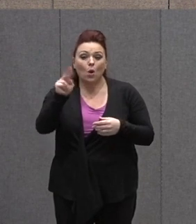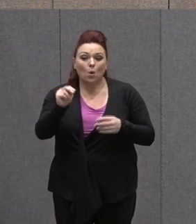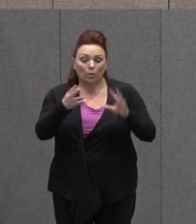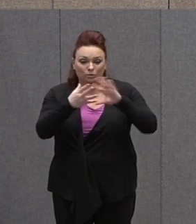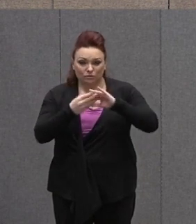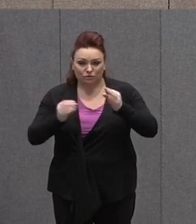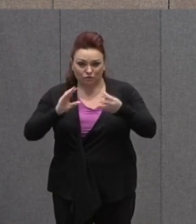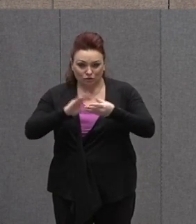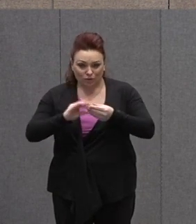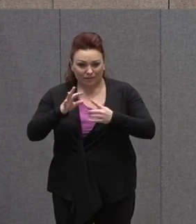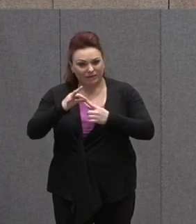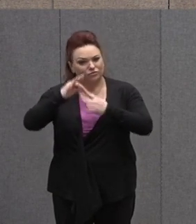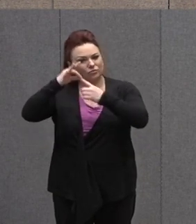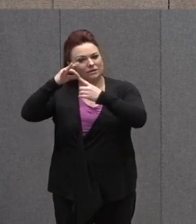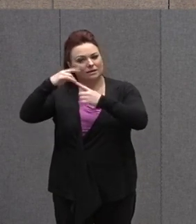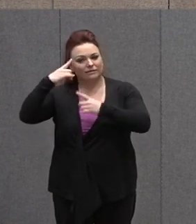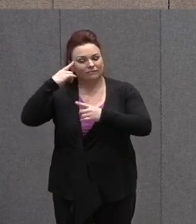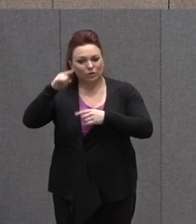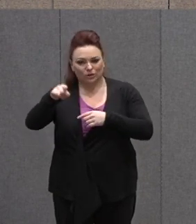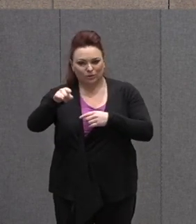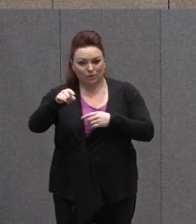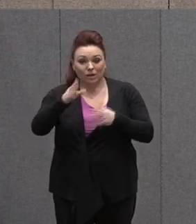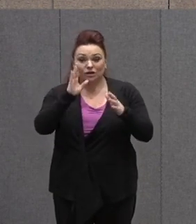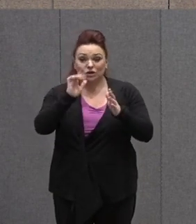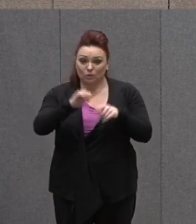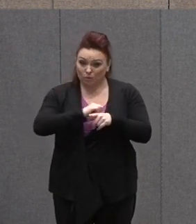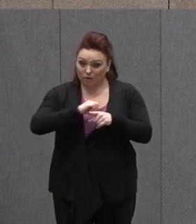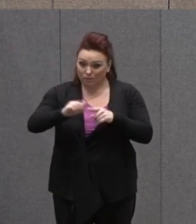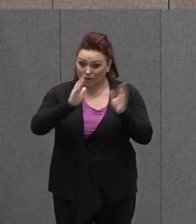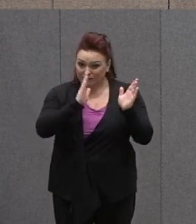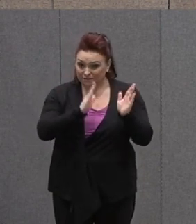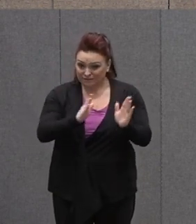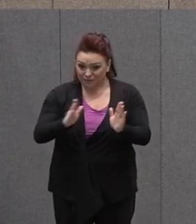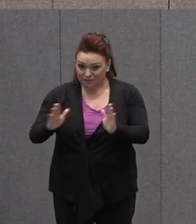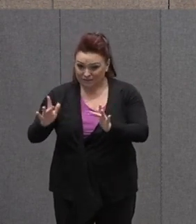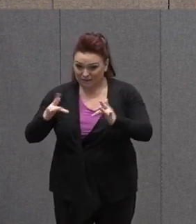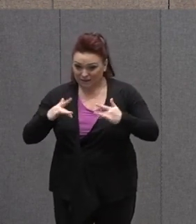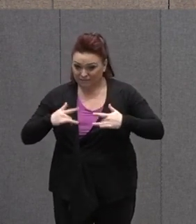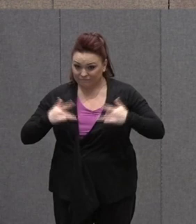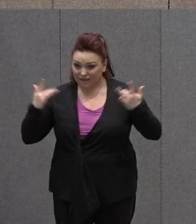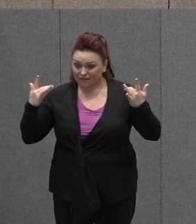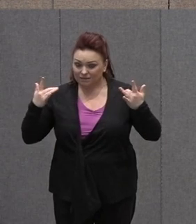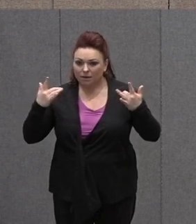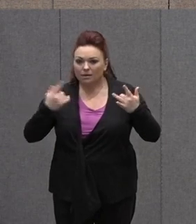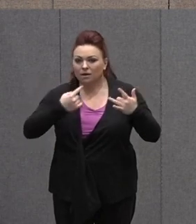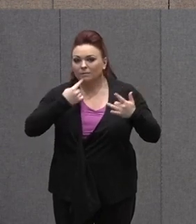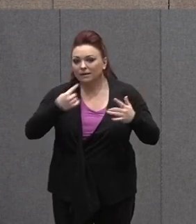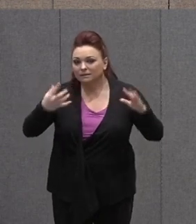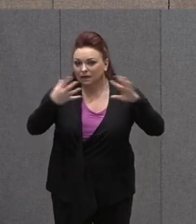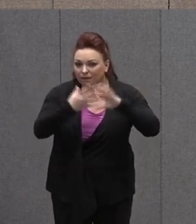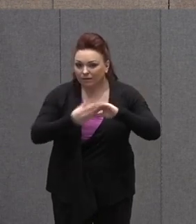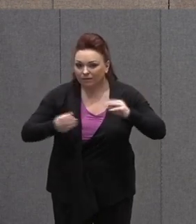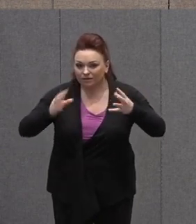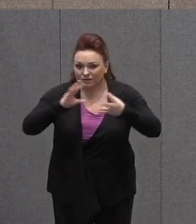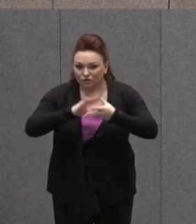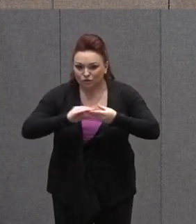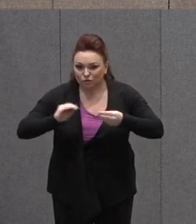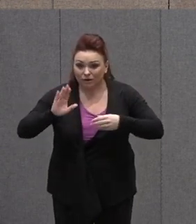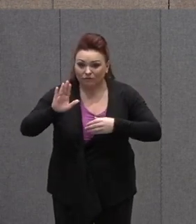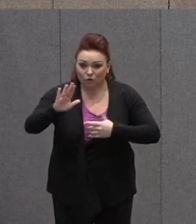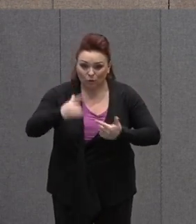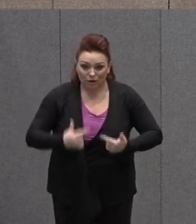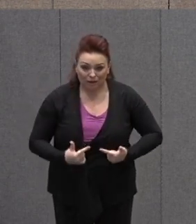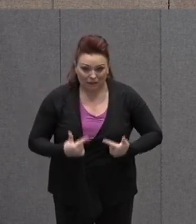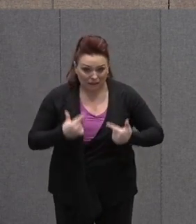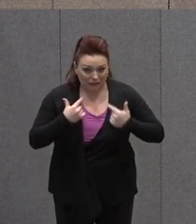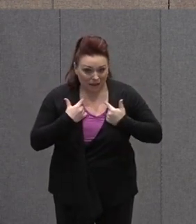you. You can practice sequencing events by telling the story of your life or